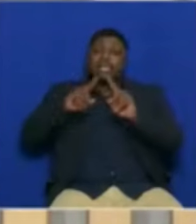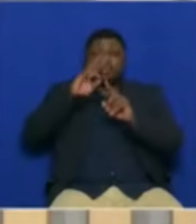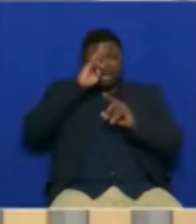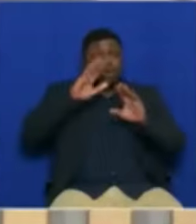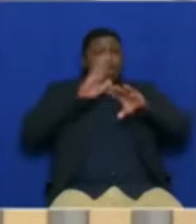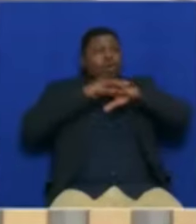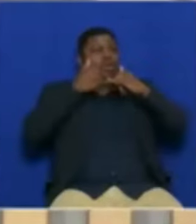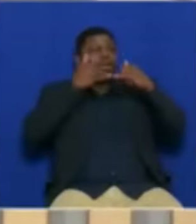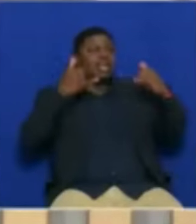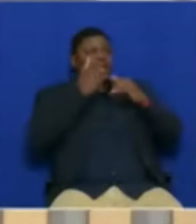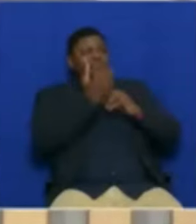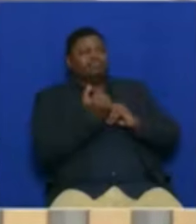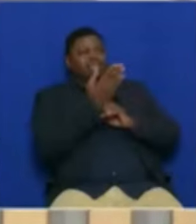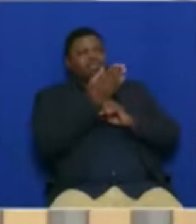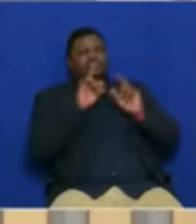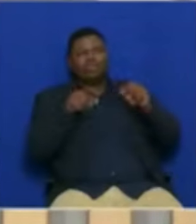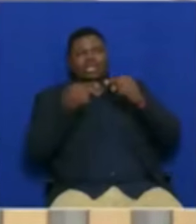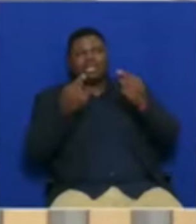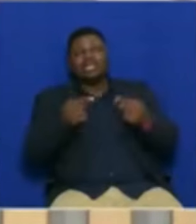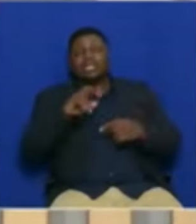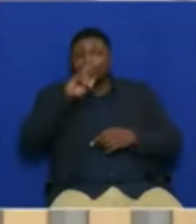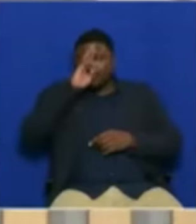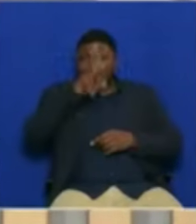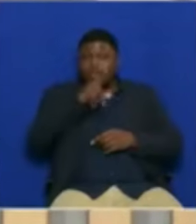This is identified by